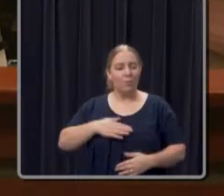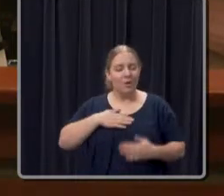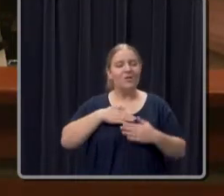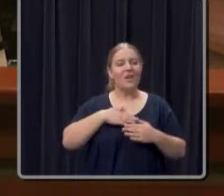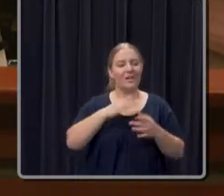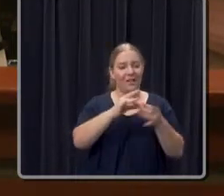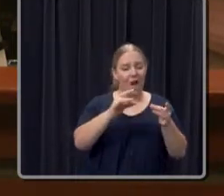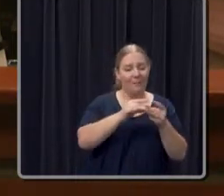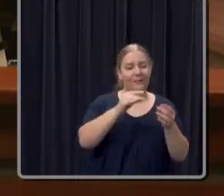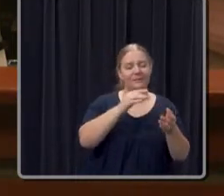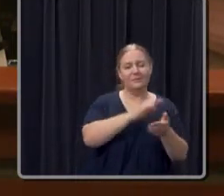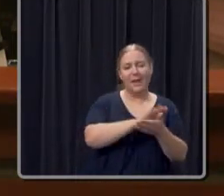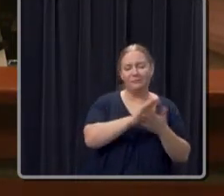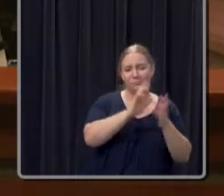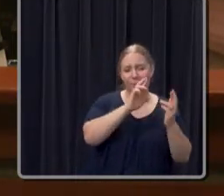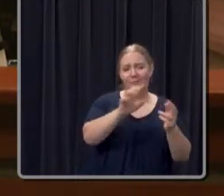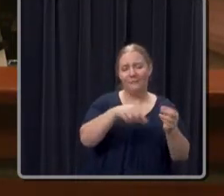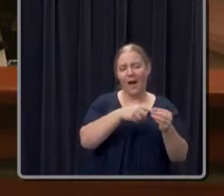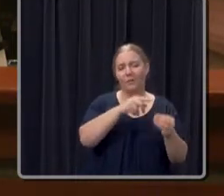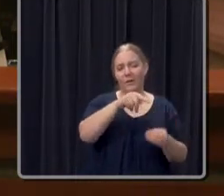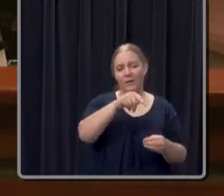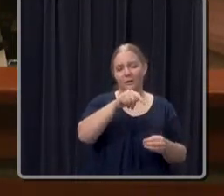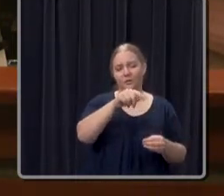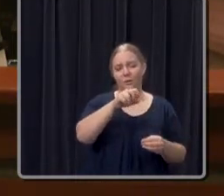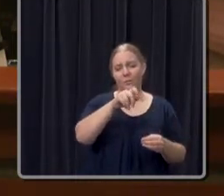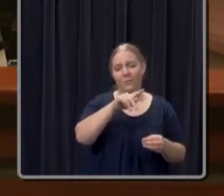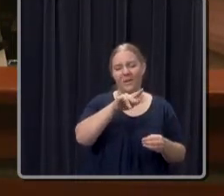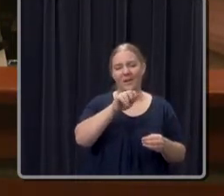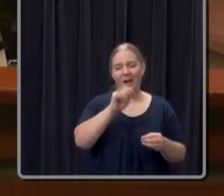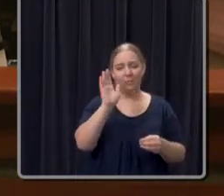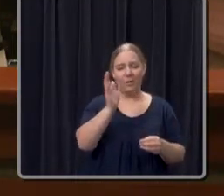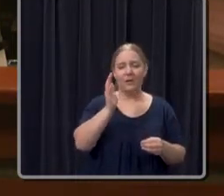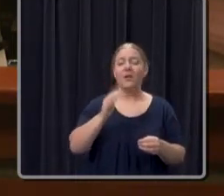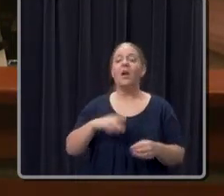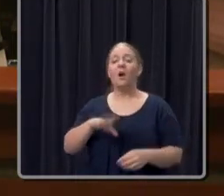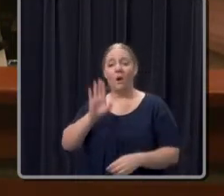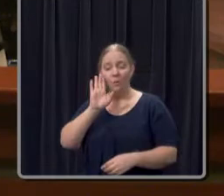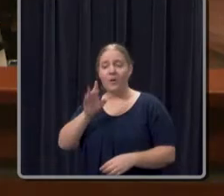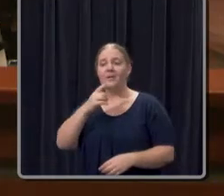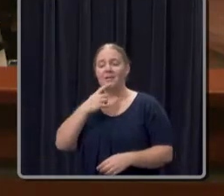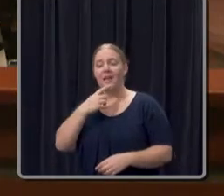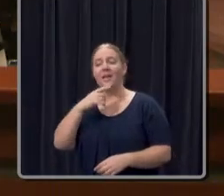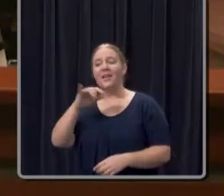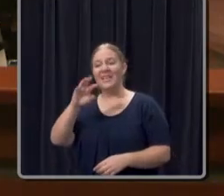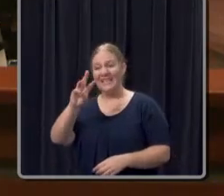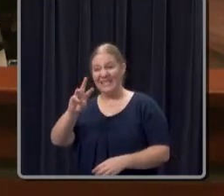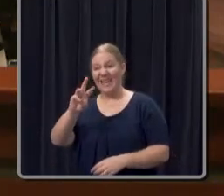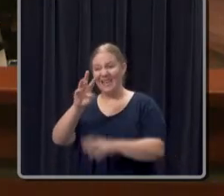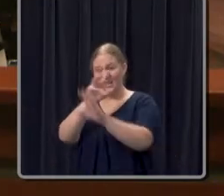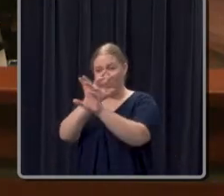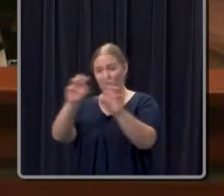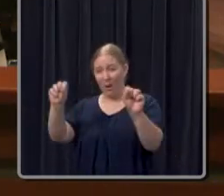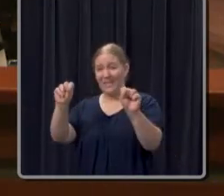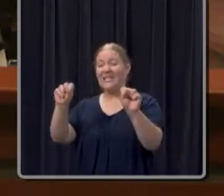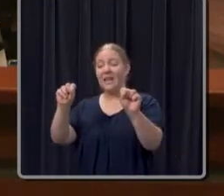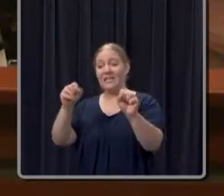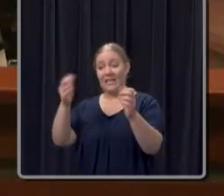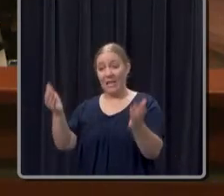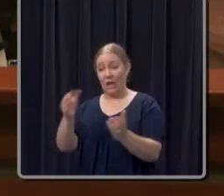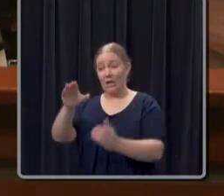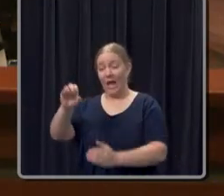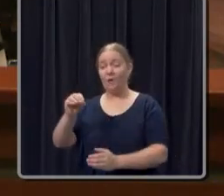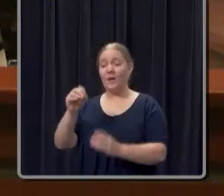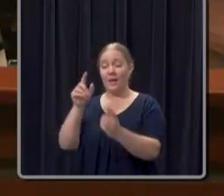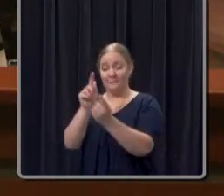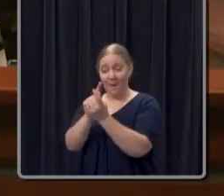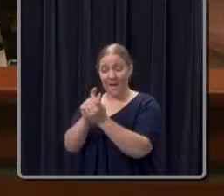Topeka. I will say that the 6 Johnson County superintendents had the opportunity to meet with the governor yesterday before we